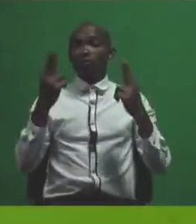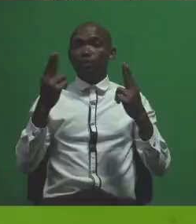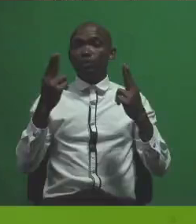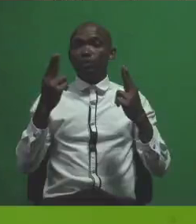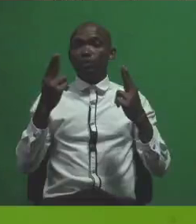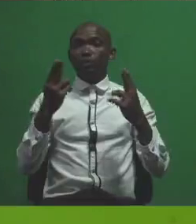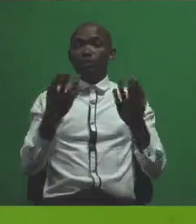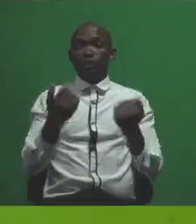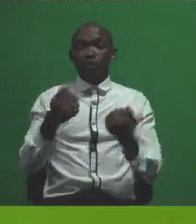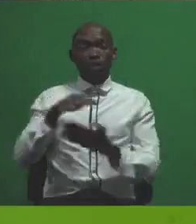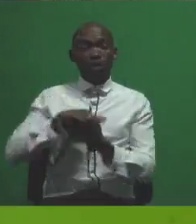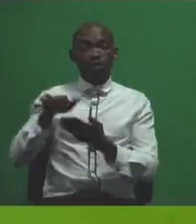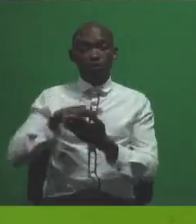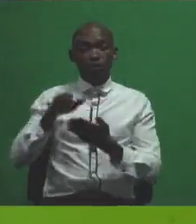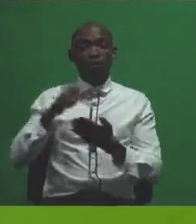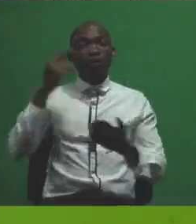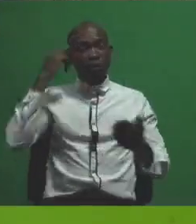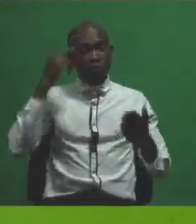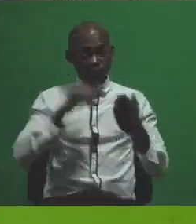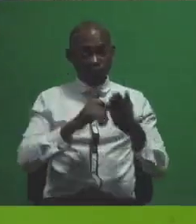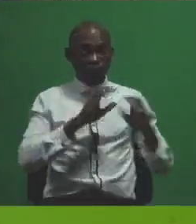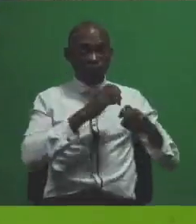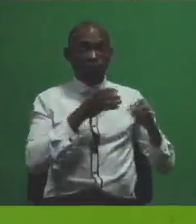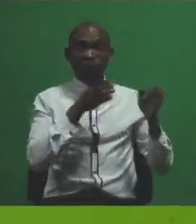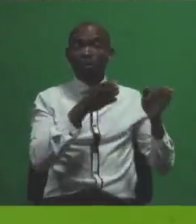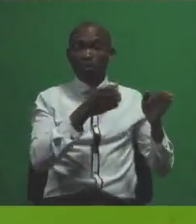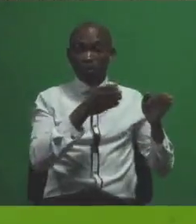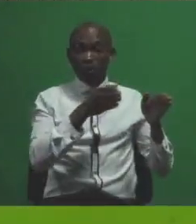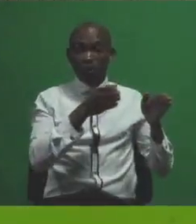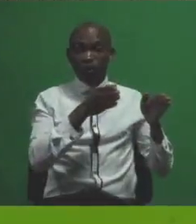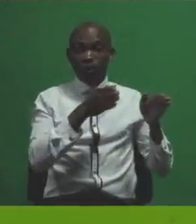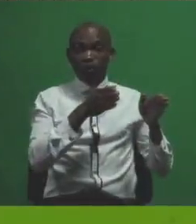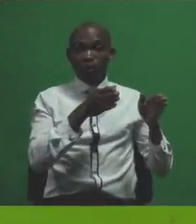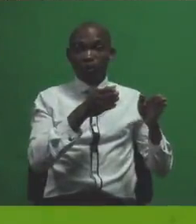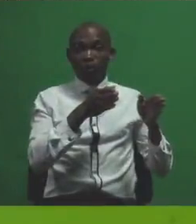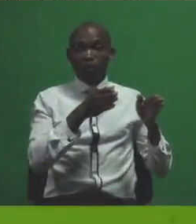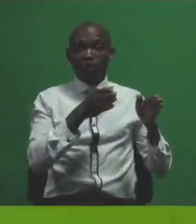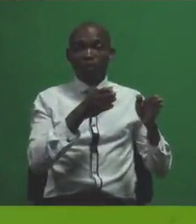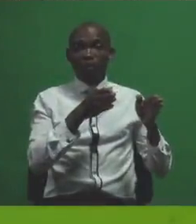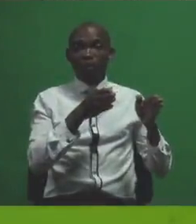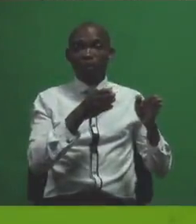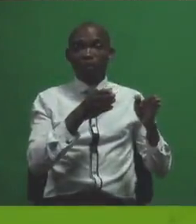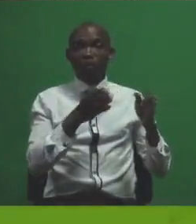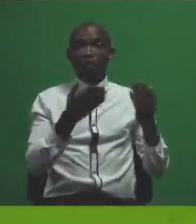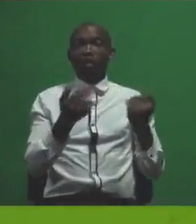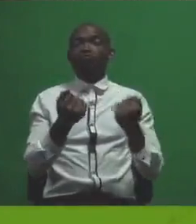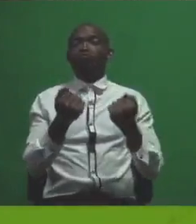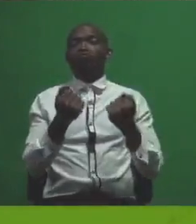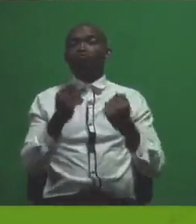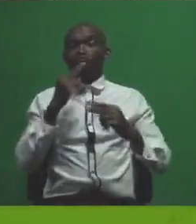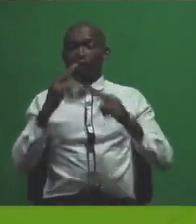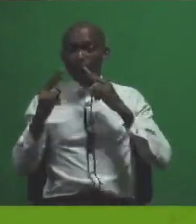you should be able to explain the meaning of laboratory, which is also we have already